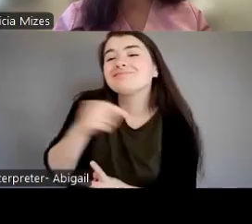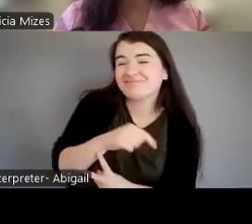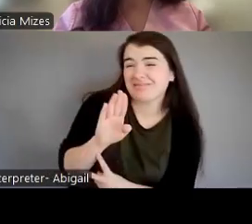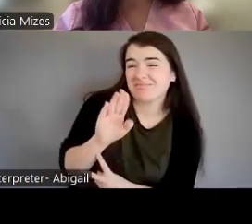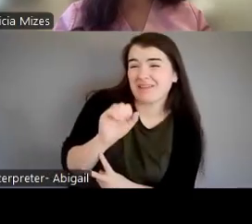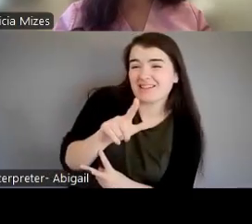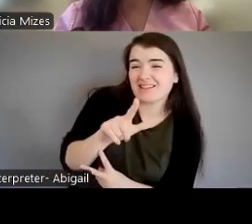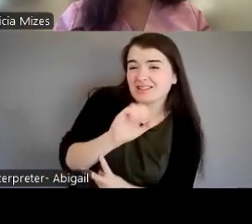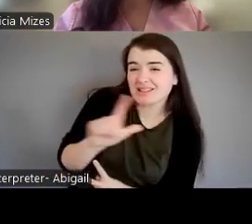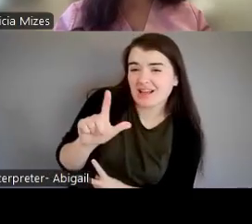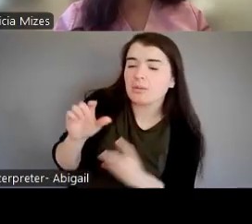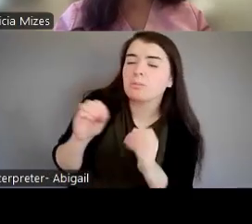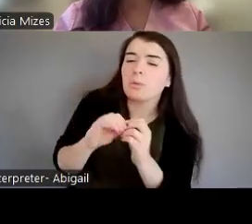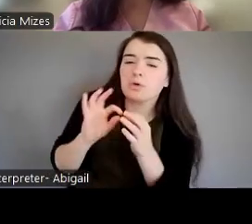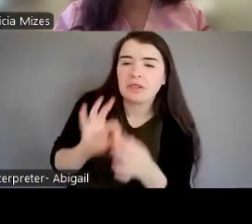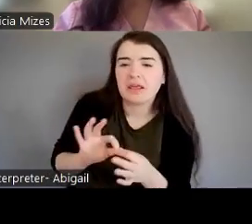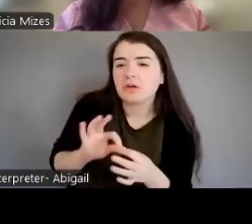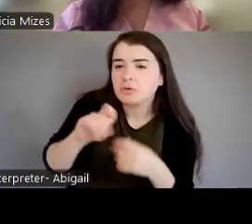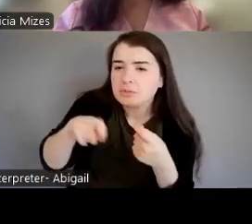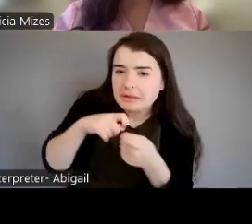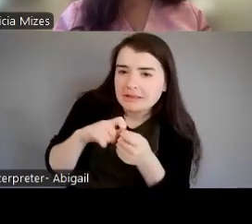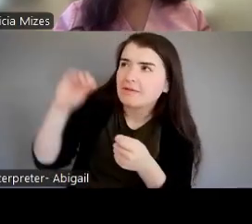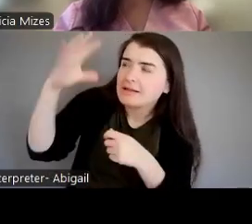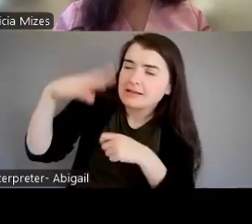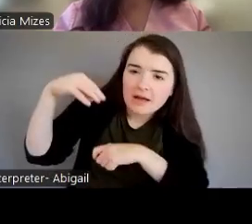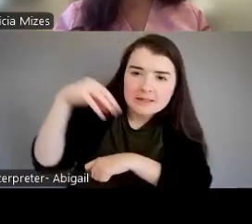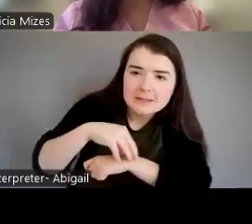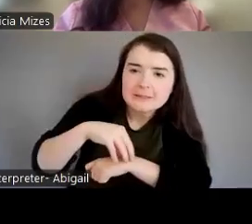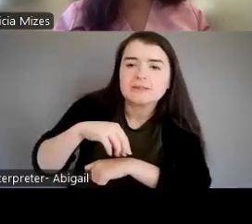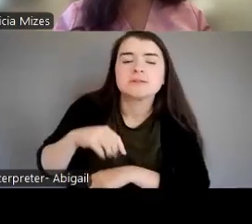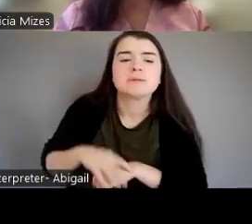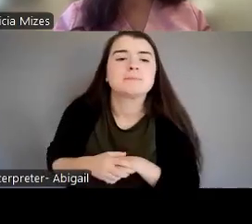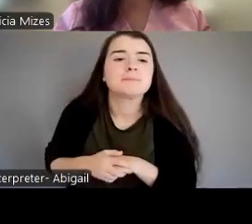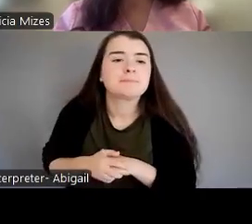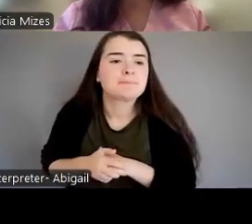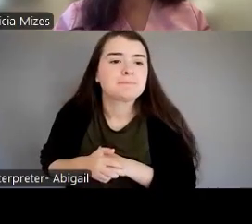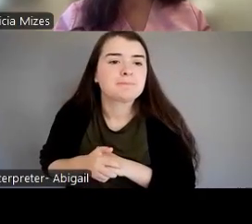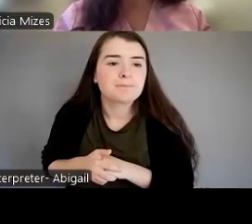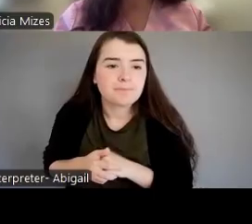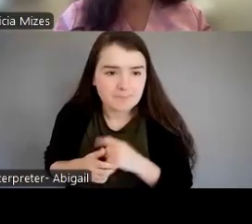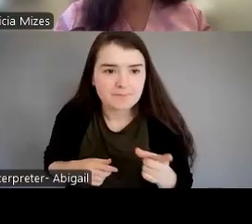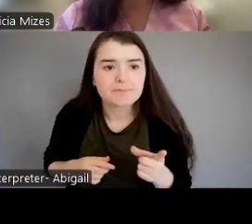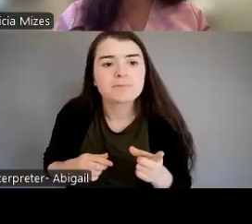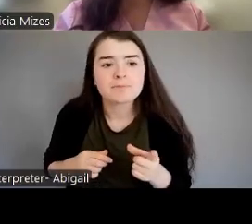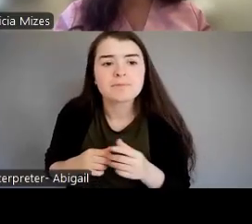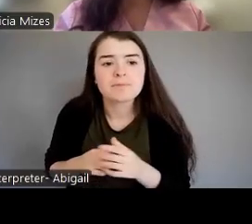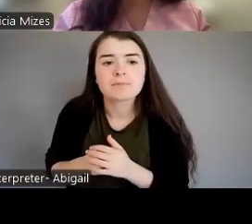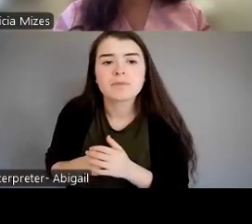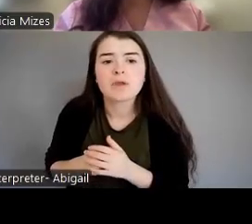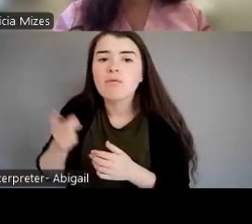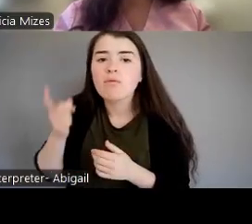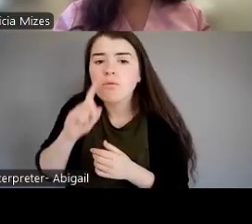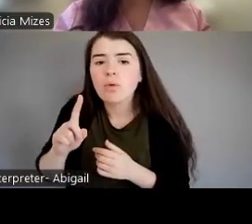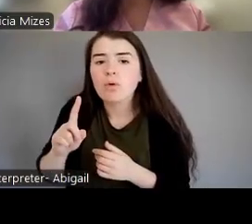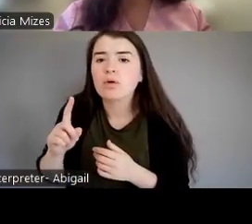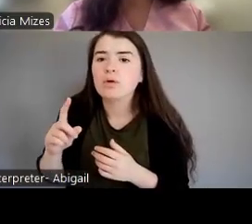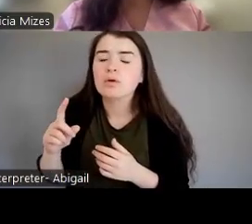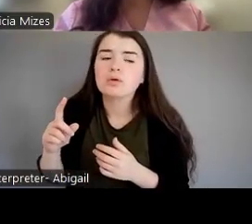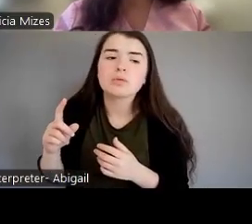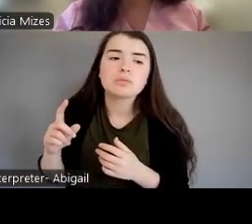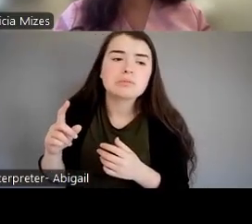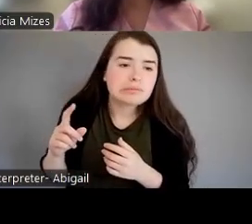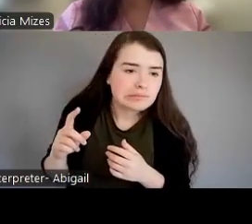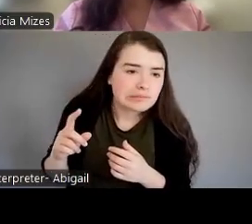with HPV, with leukemia, with chemical exposures, and with chronic non-healing wounds. A lot of darker